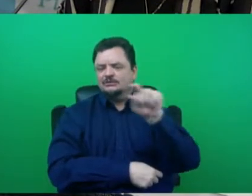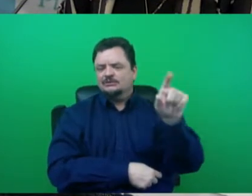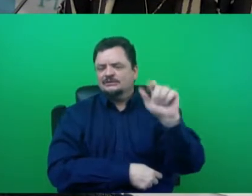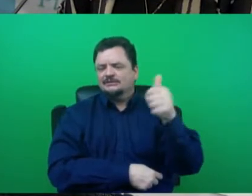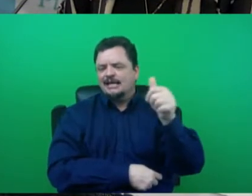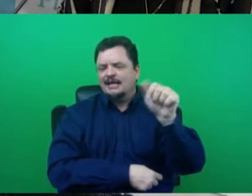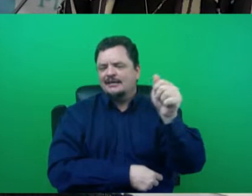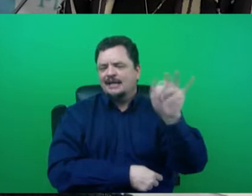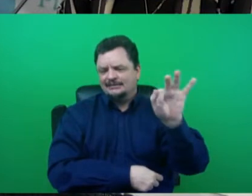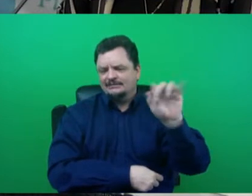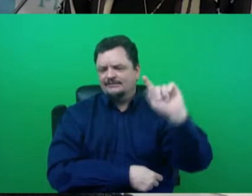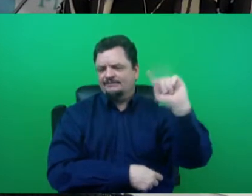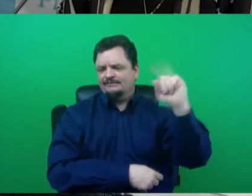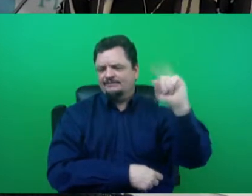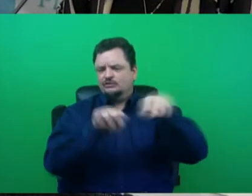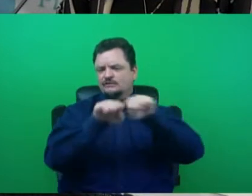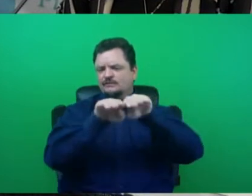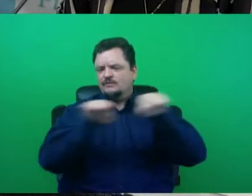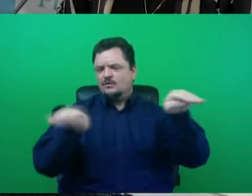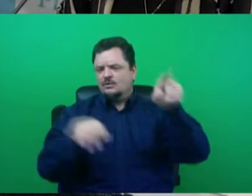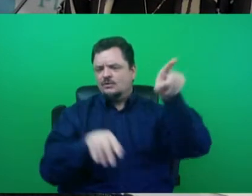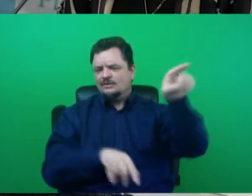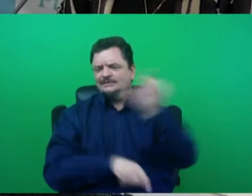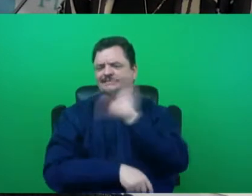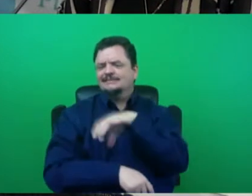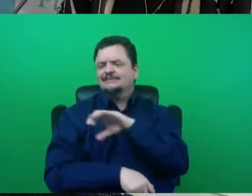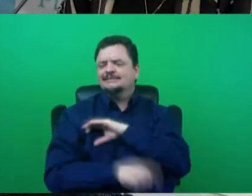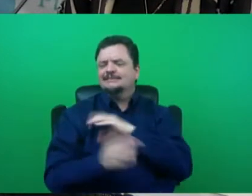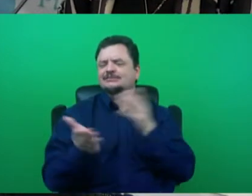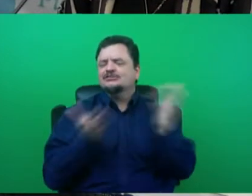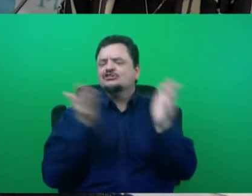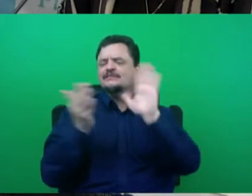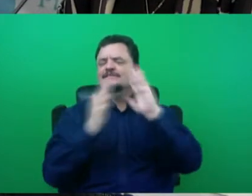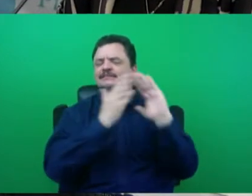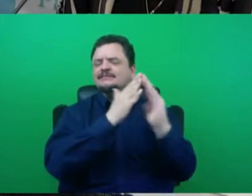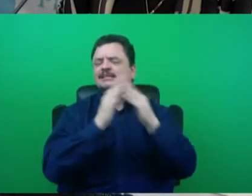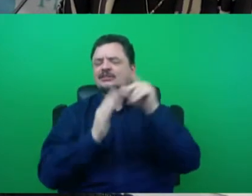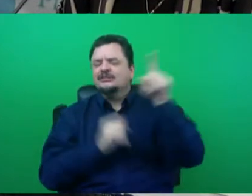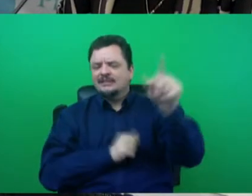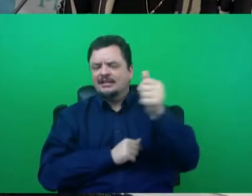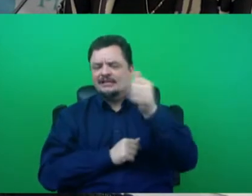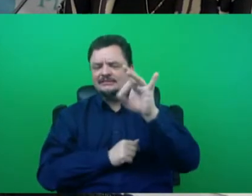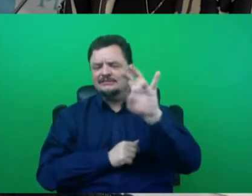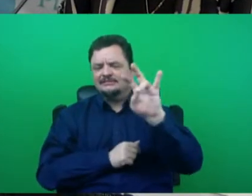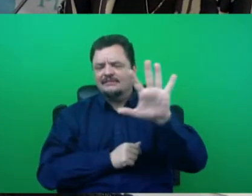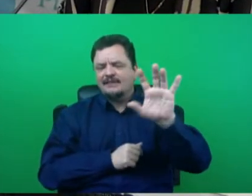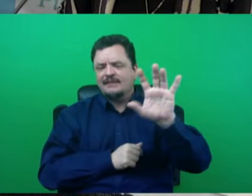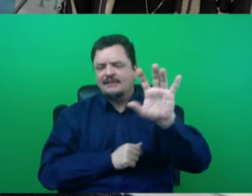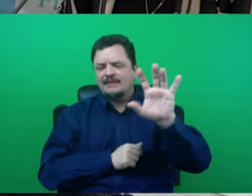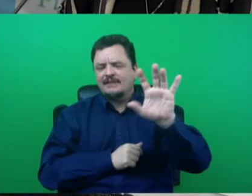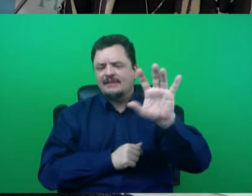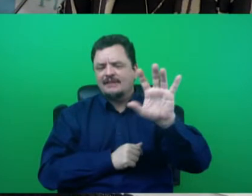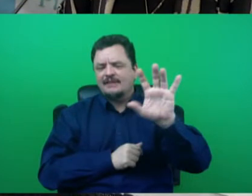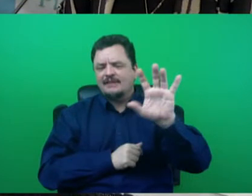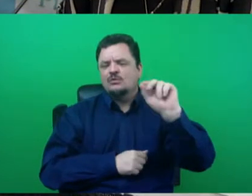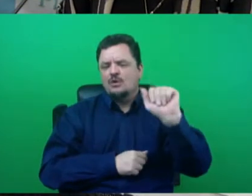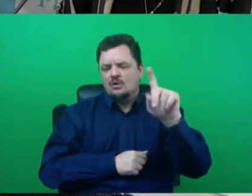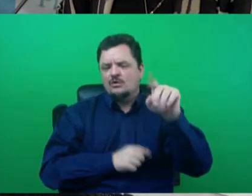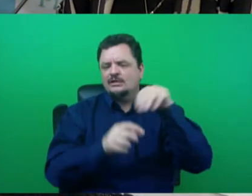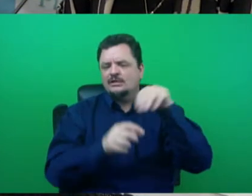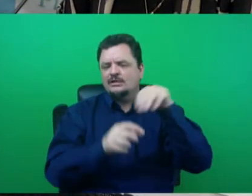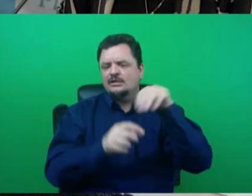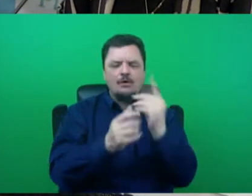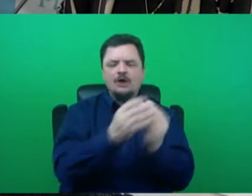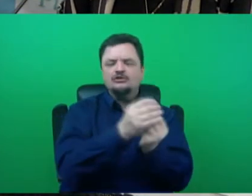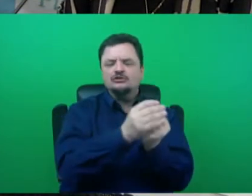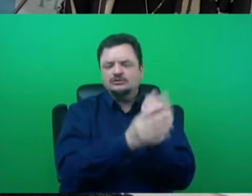the Citizens Service Center, 1675 Garden of the Gods Road, Colorado Springs, unless otherwise announced. And then there's a